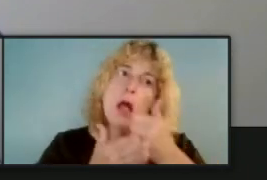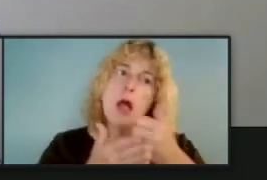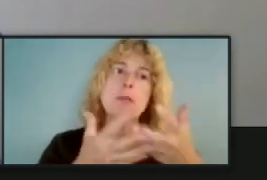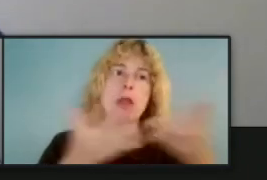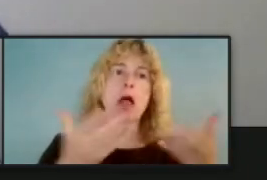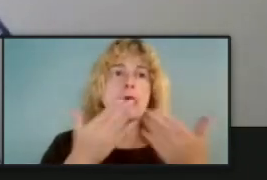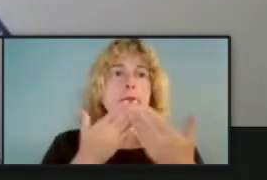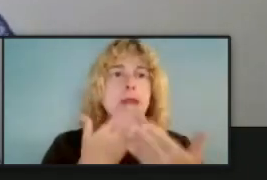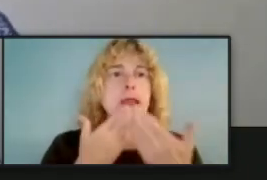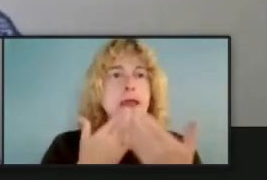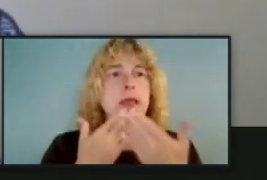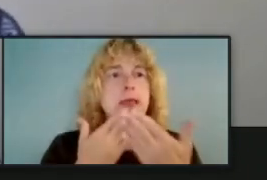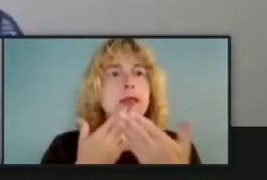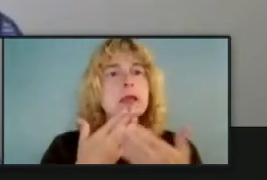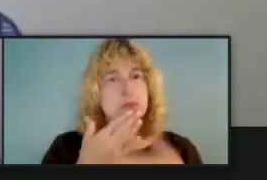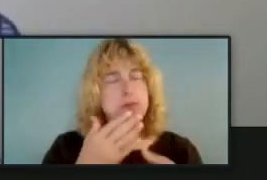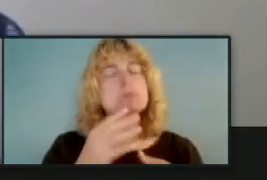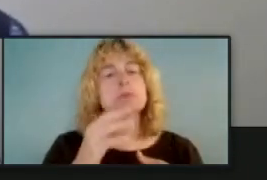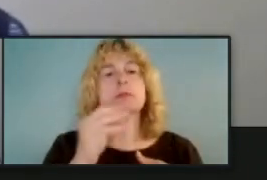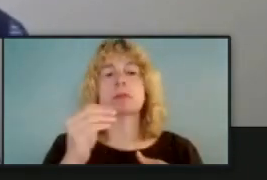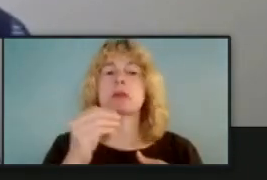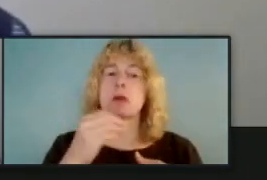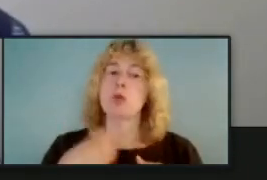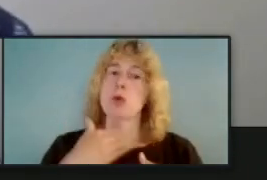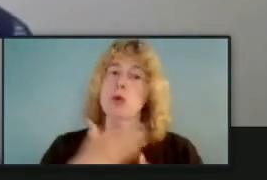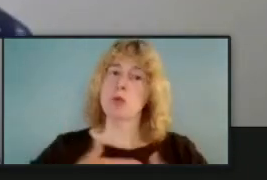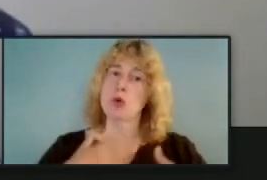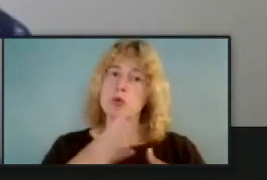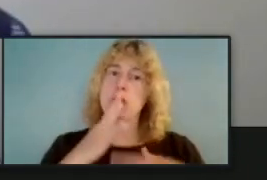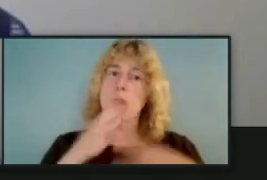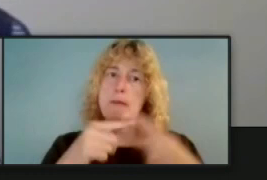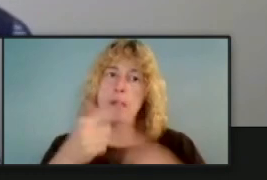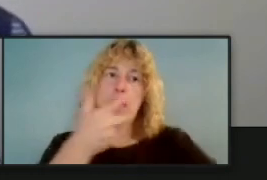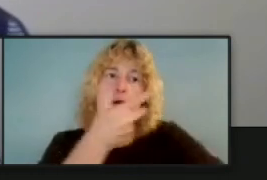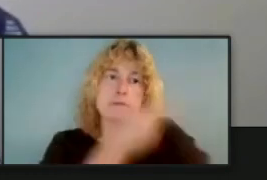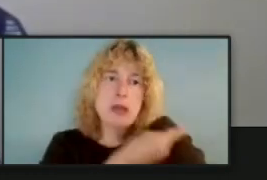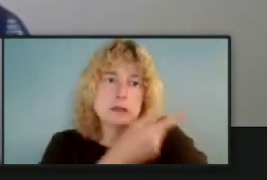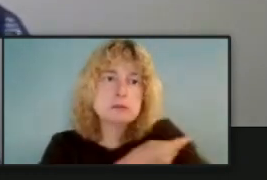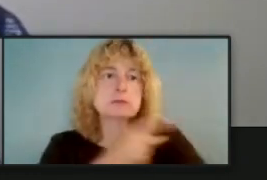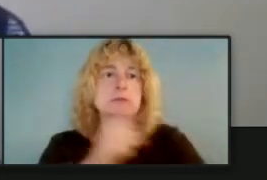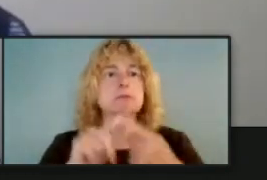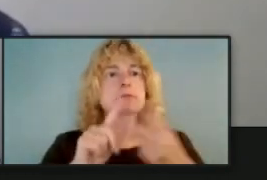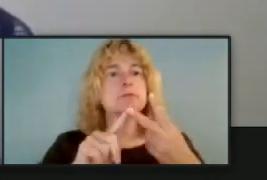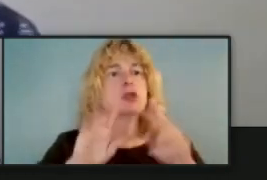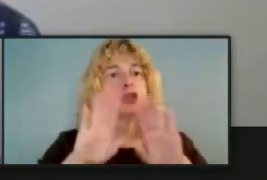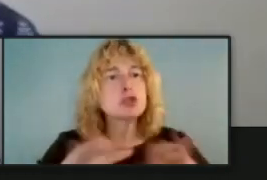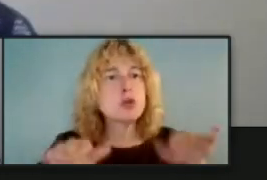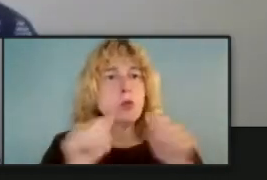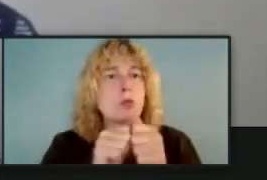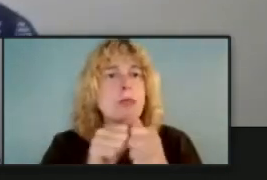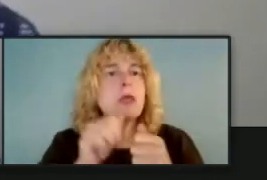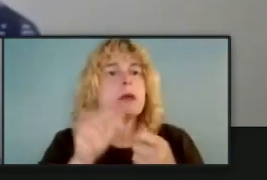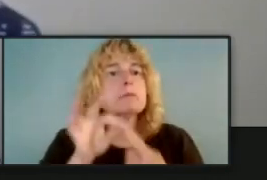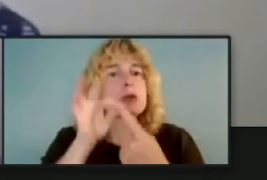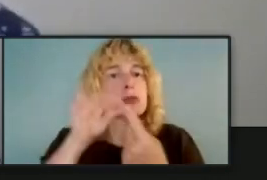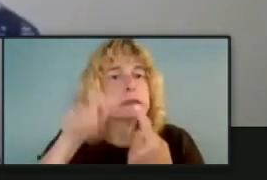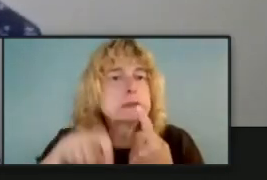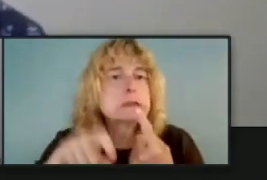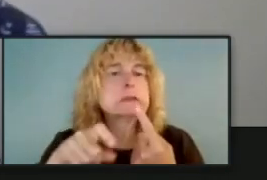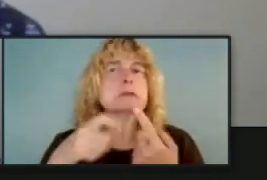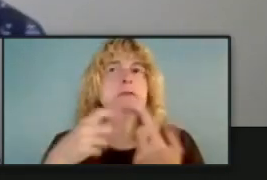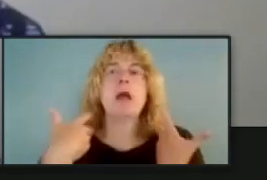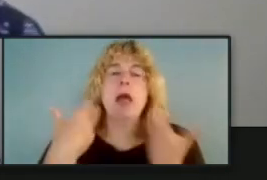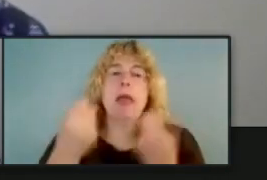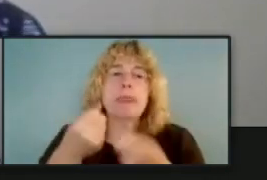about vaccines so much, talking about our children with special health care and other special needs and what's happening in